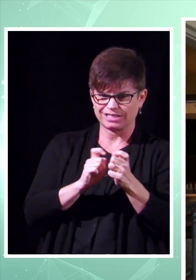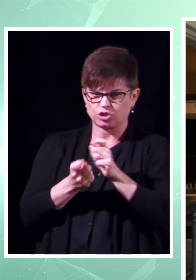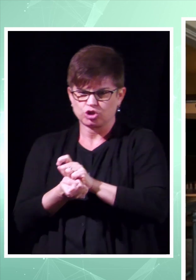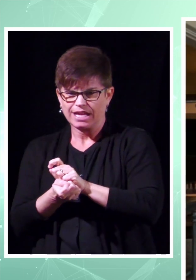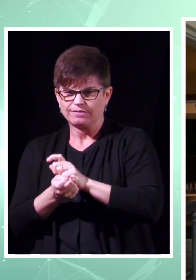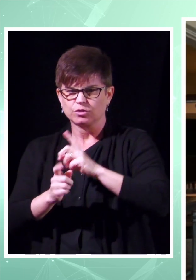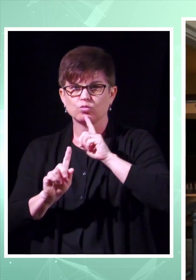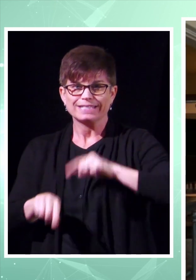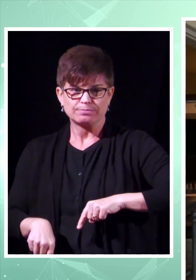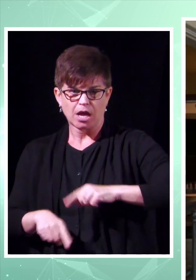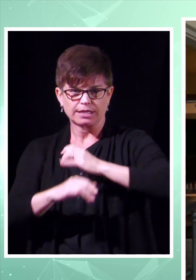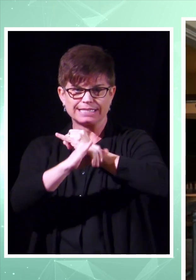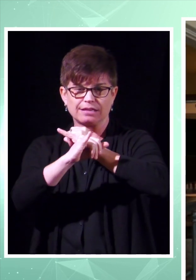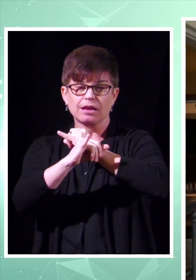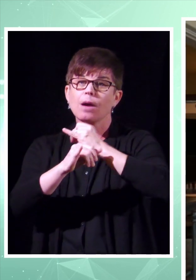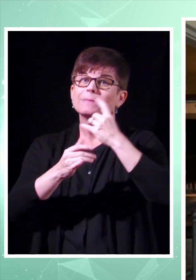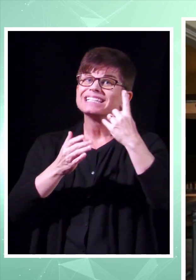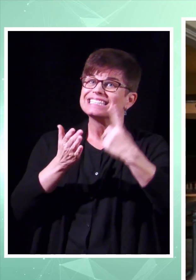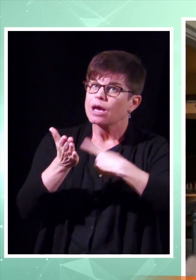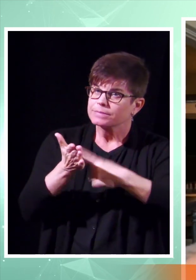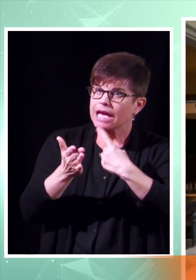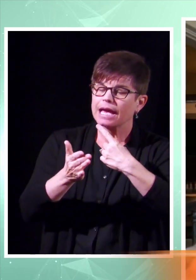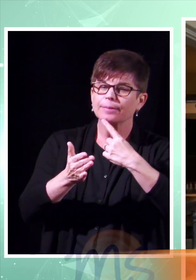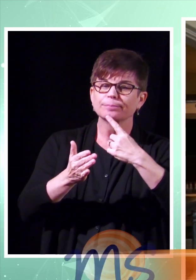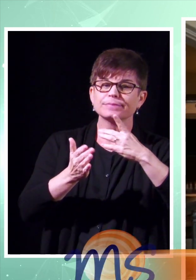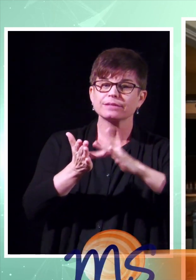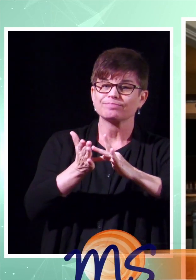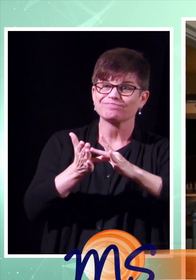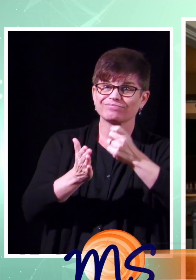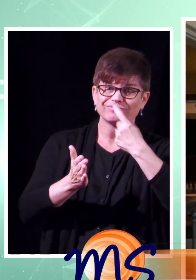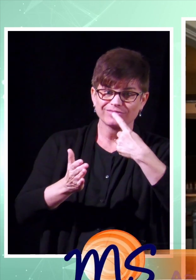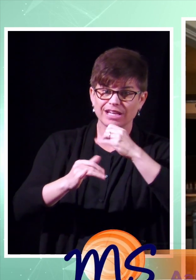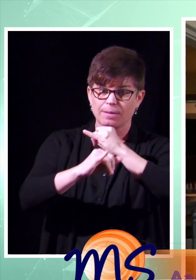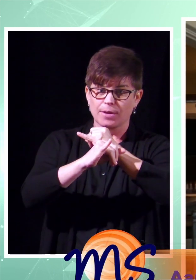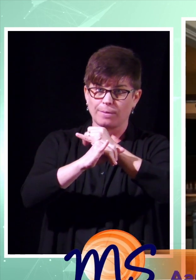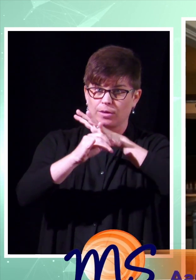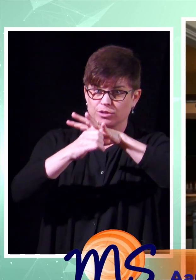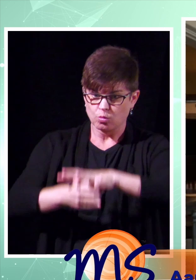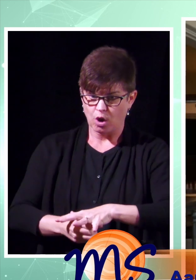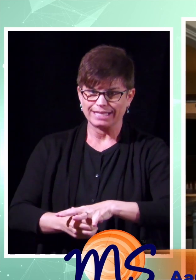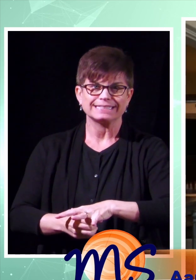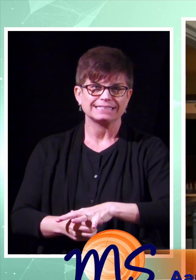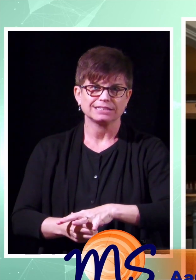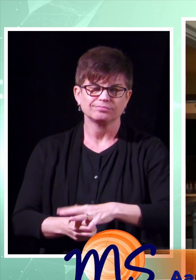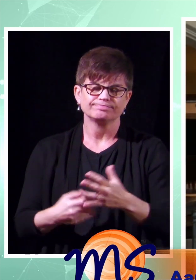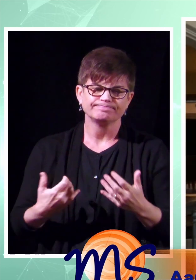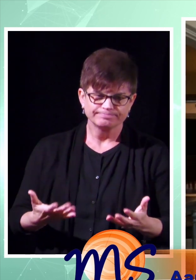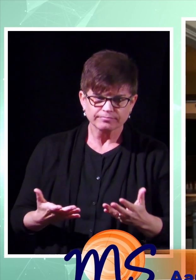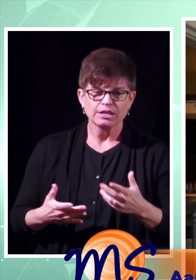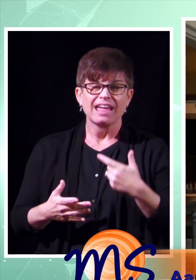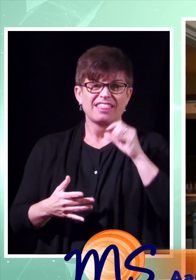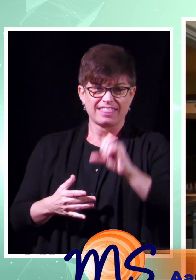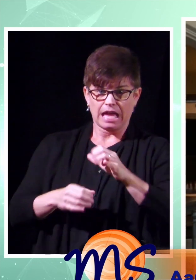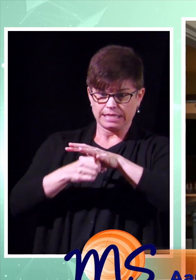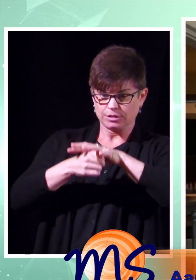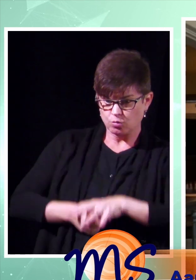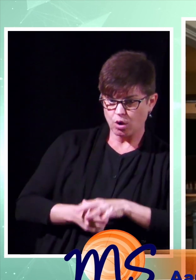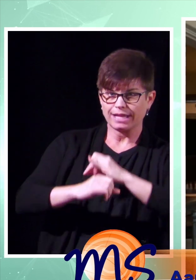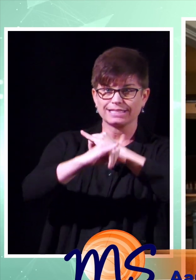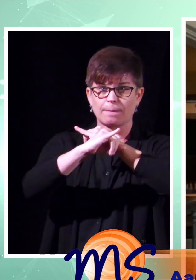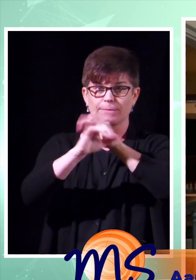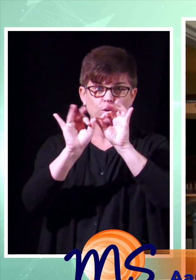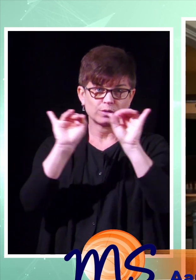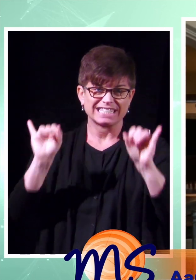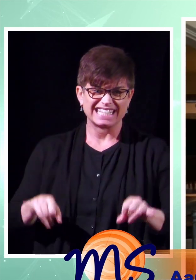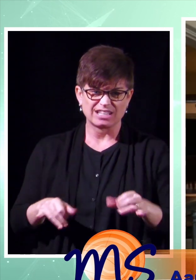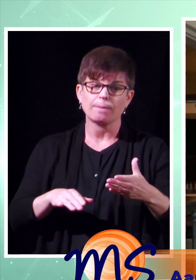the medicine is an immunosuppressant. So we give the human an immunosuppressant. Now that can suppress their immune system and